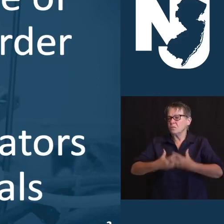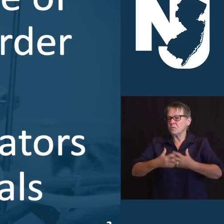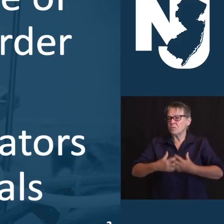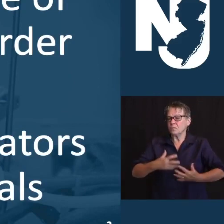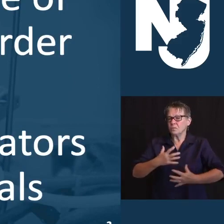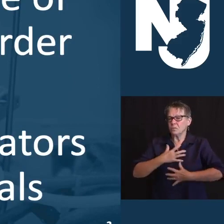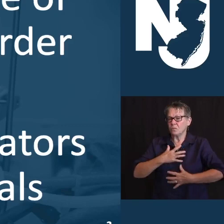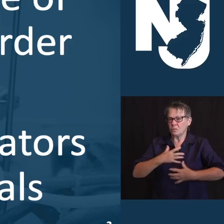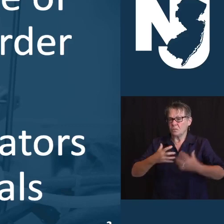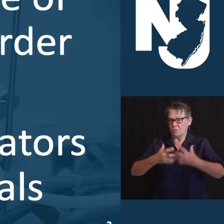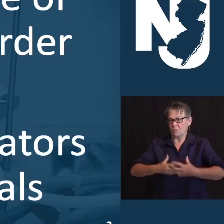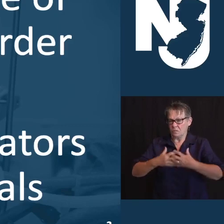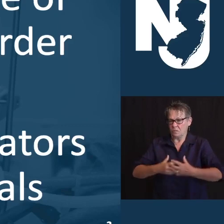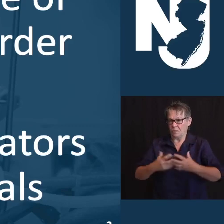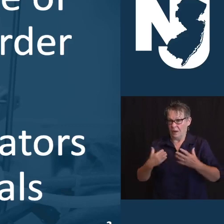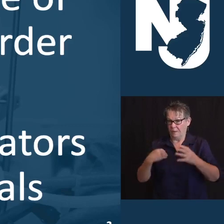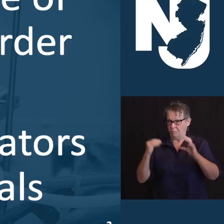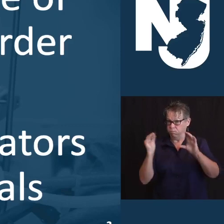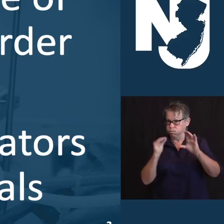stockpile of